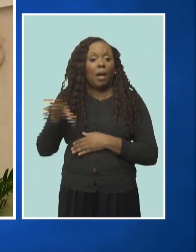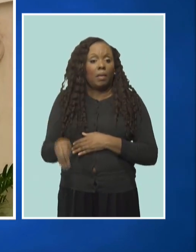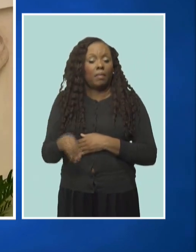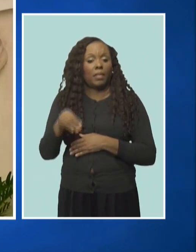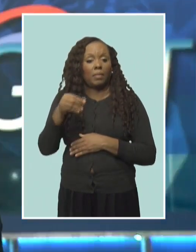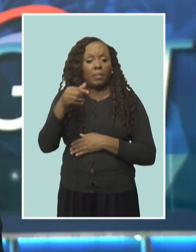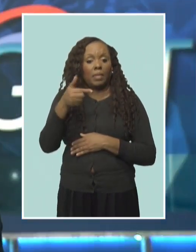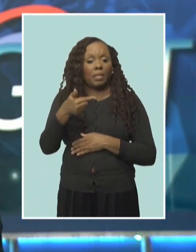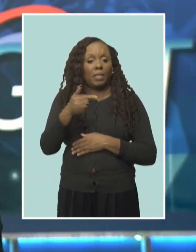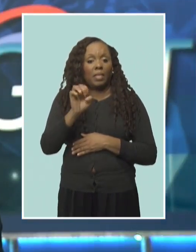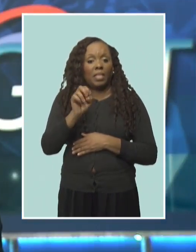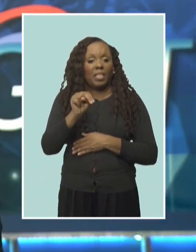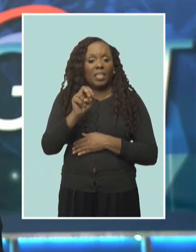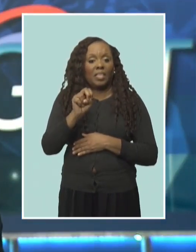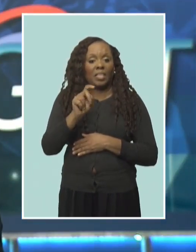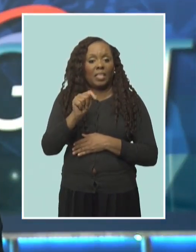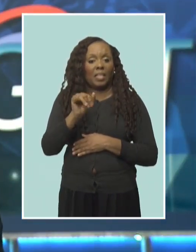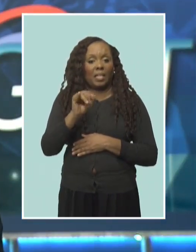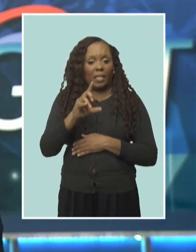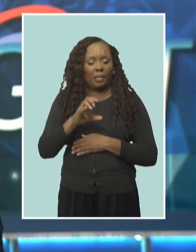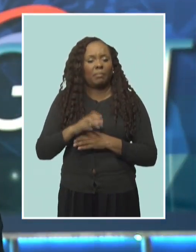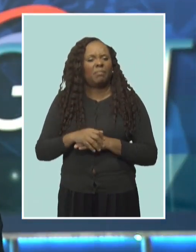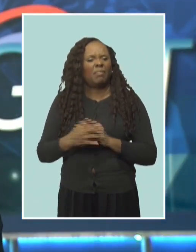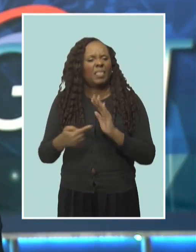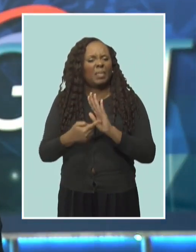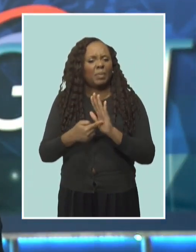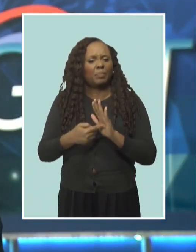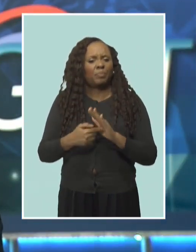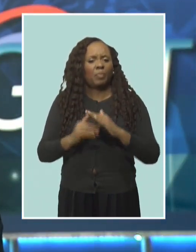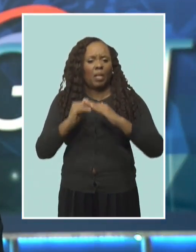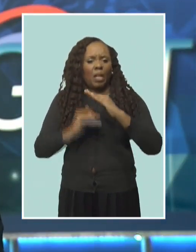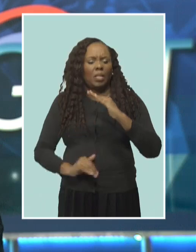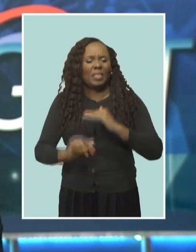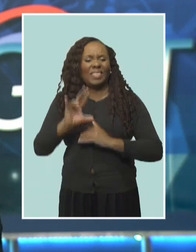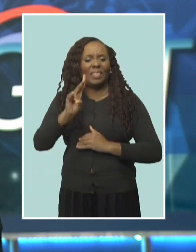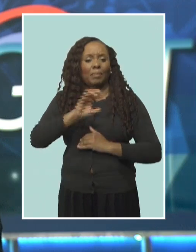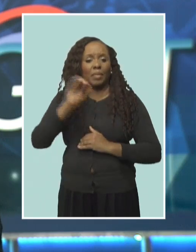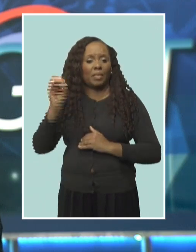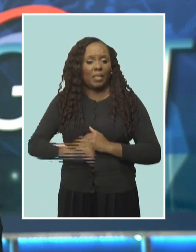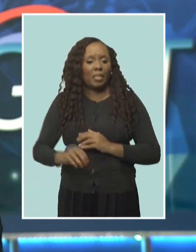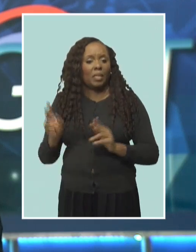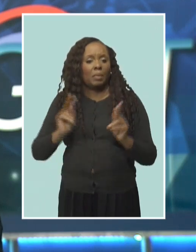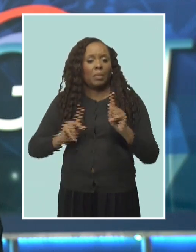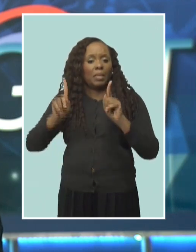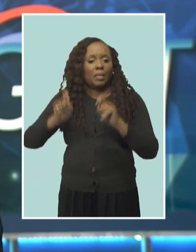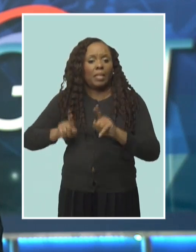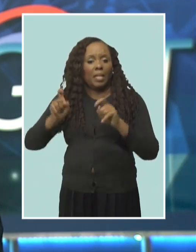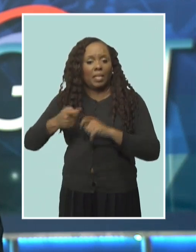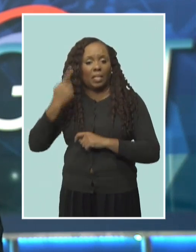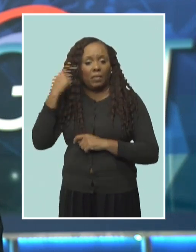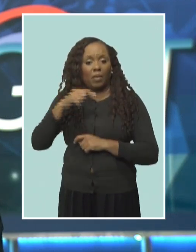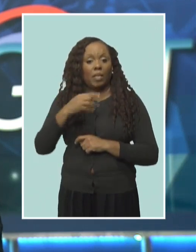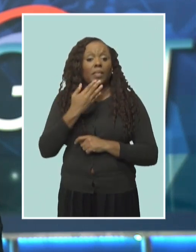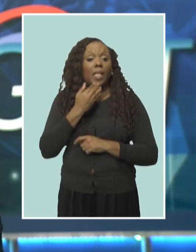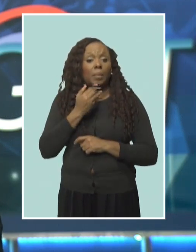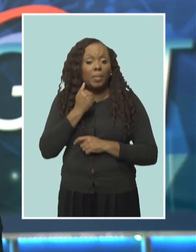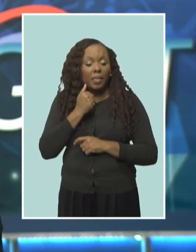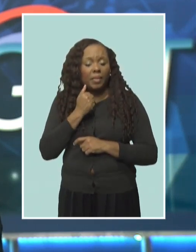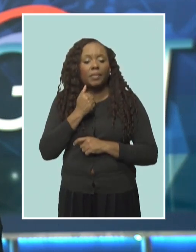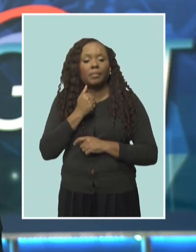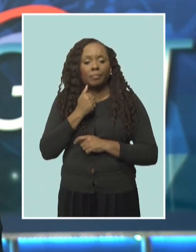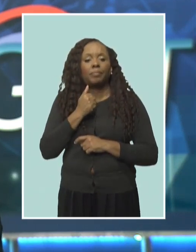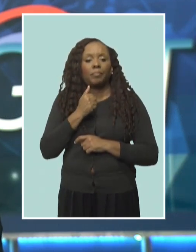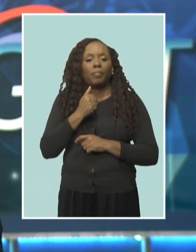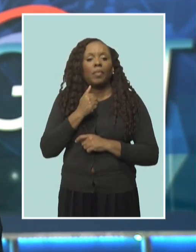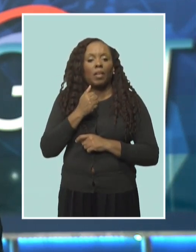genetic makeup. She noted, for example, that less than 7% of those tested for diabetes are of